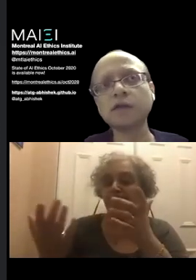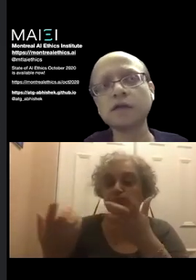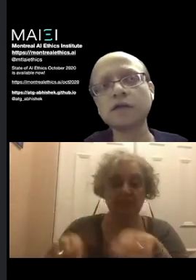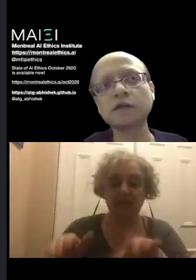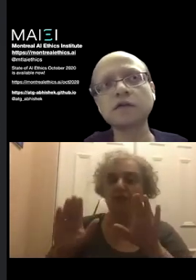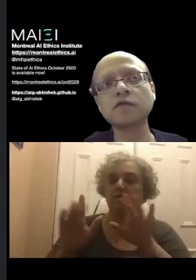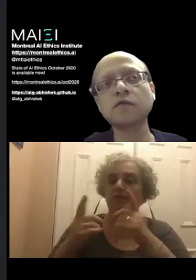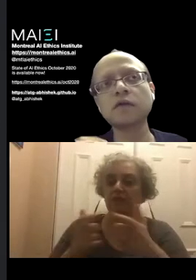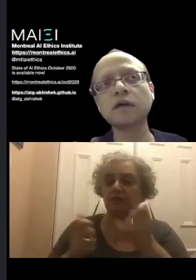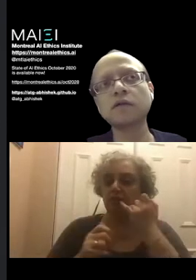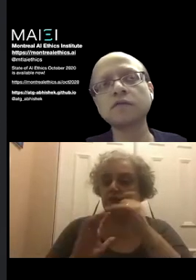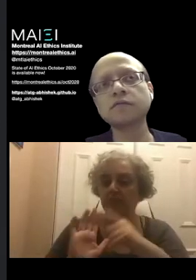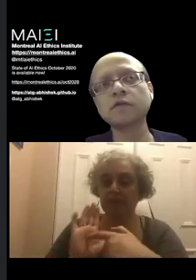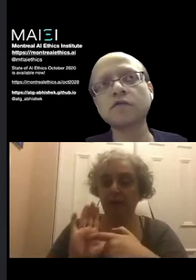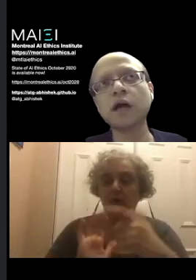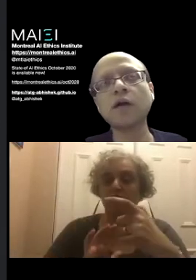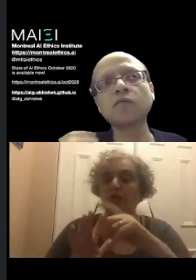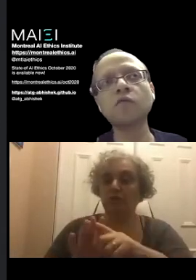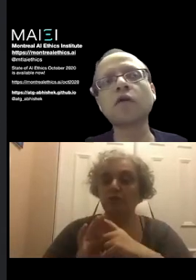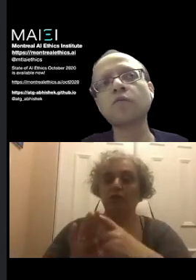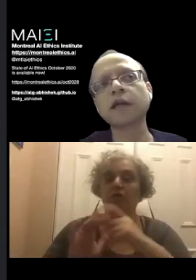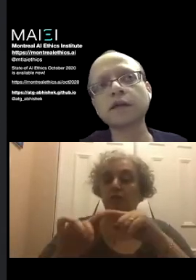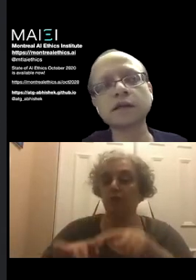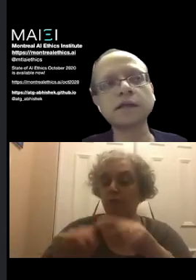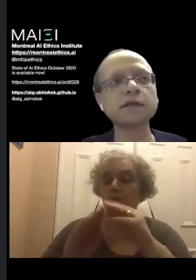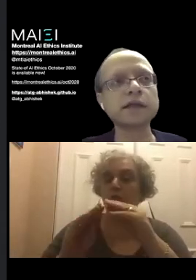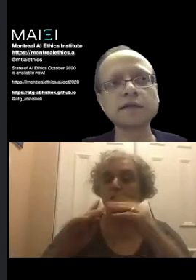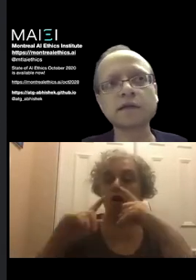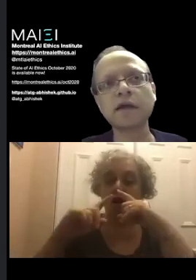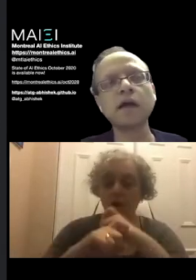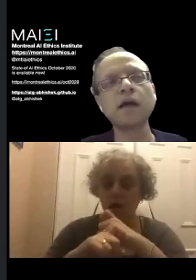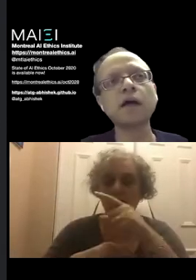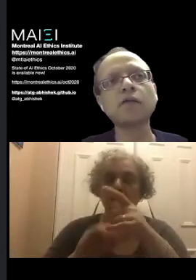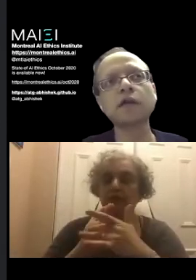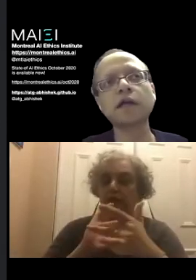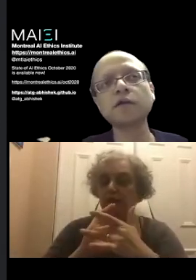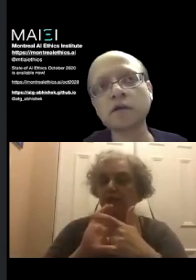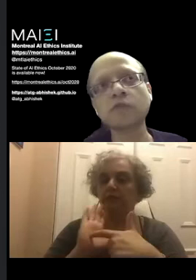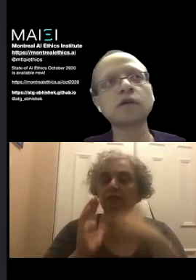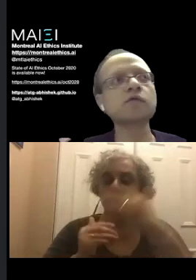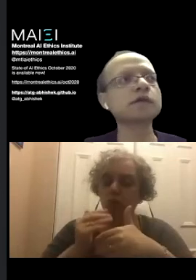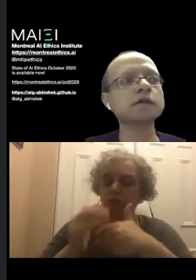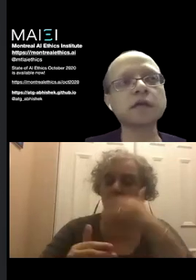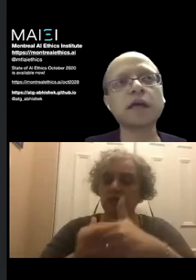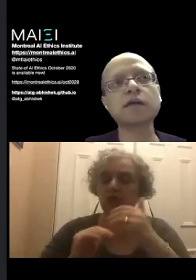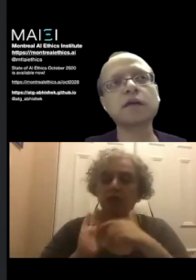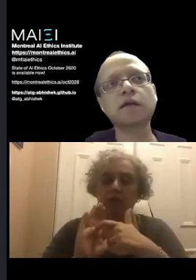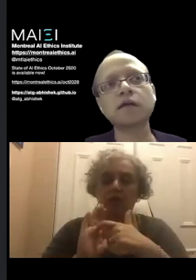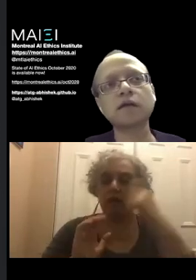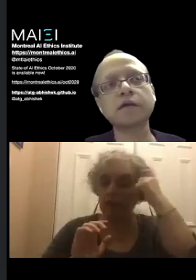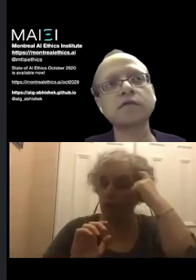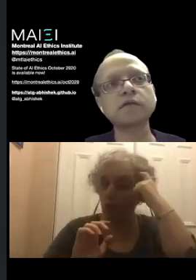we start to, you know, rely on more complicated techniques, like let's say looking at neural networks versus looking